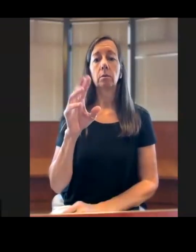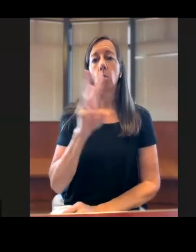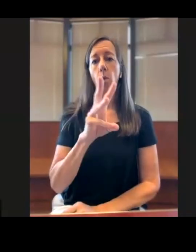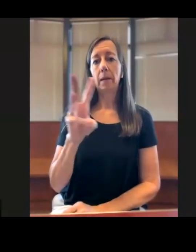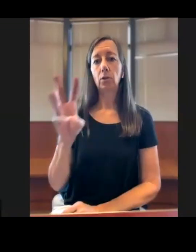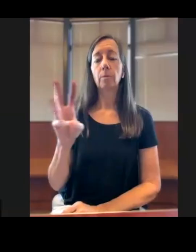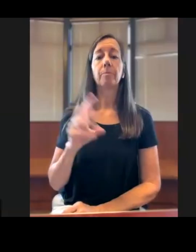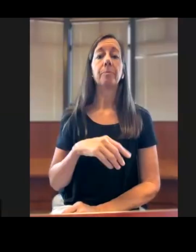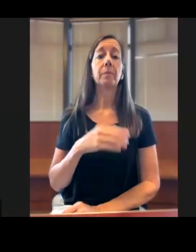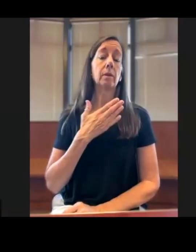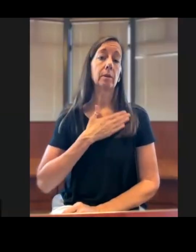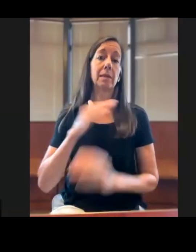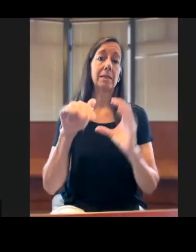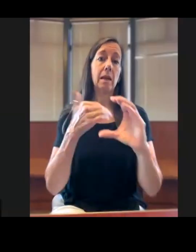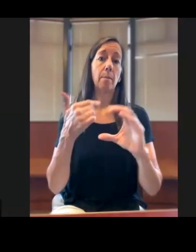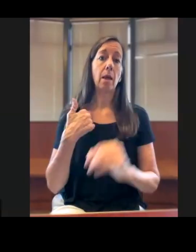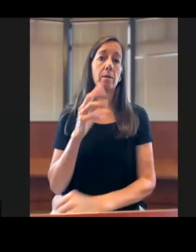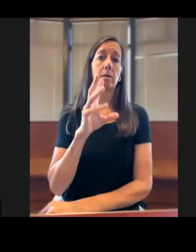us at